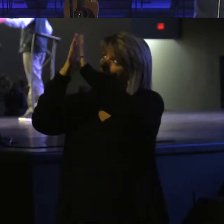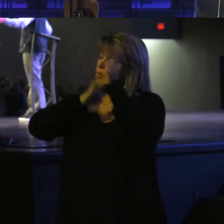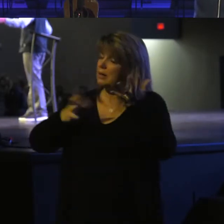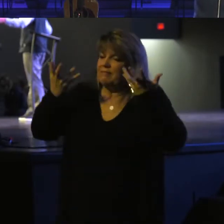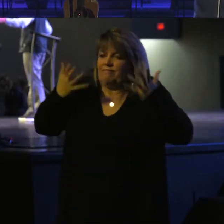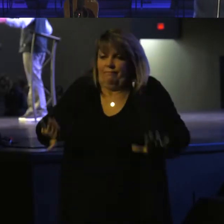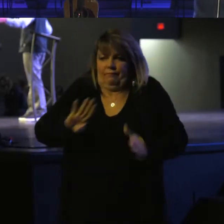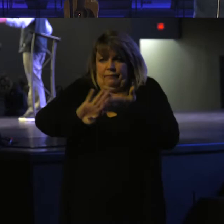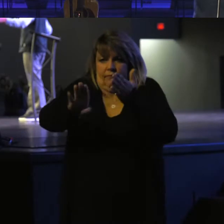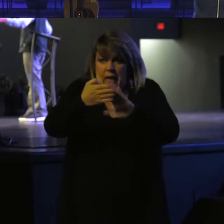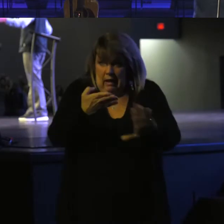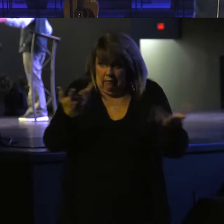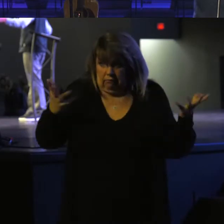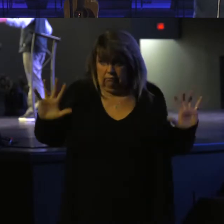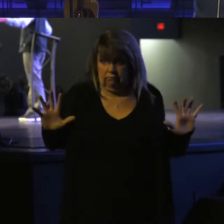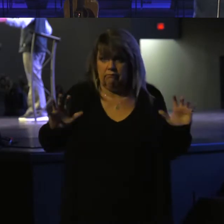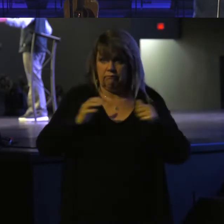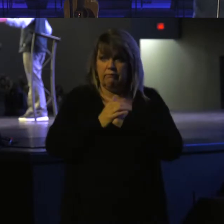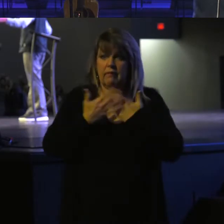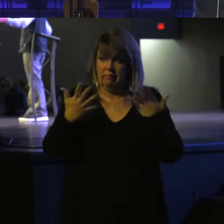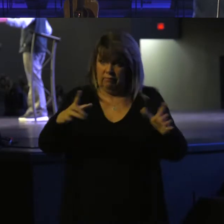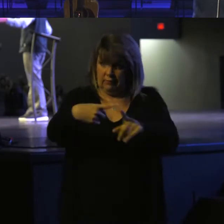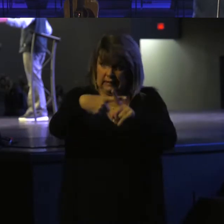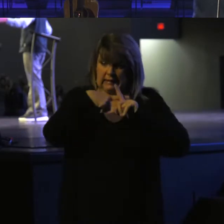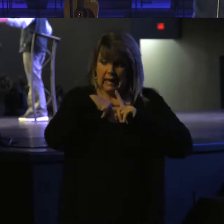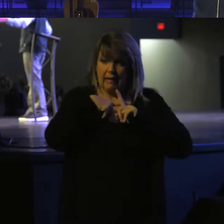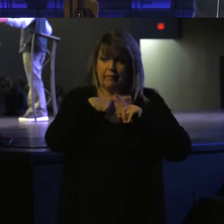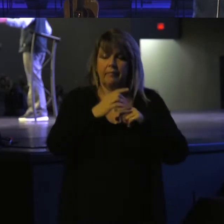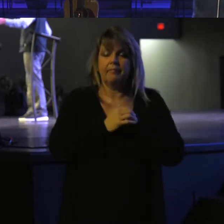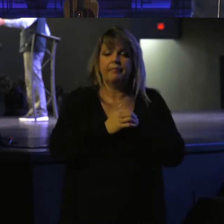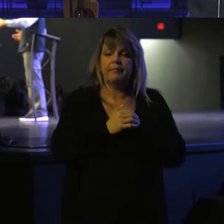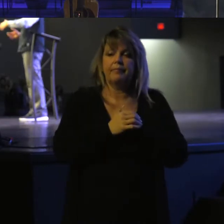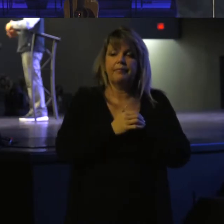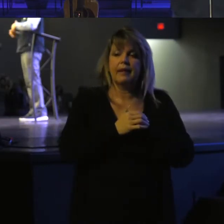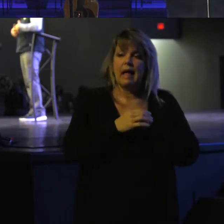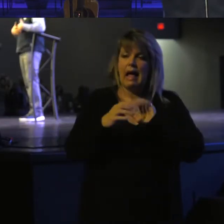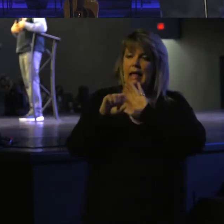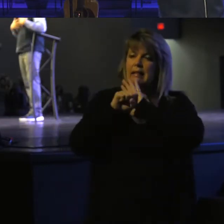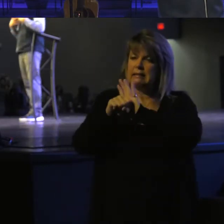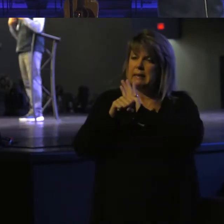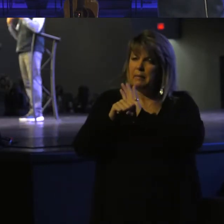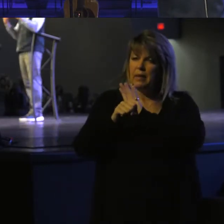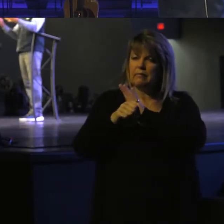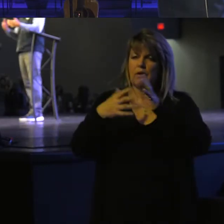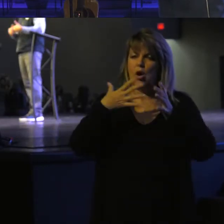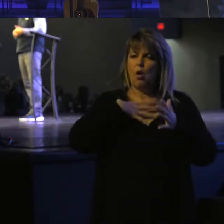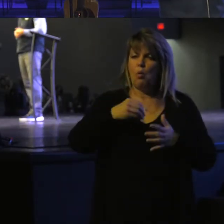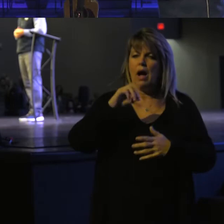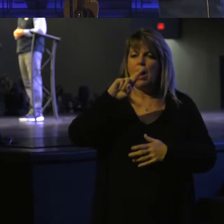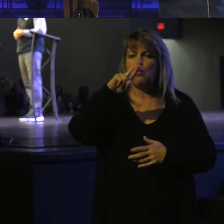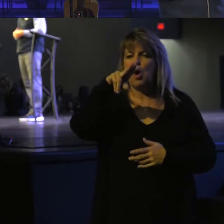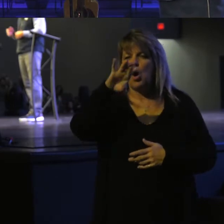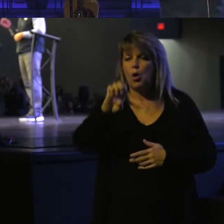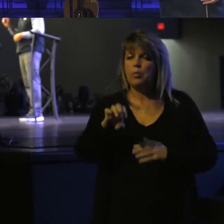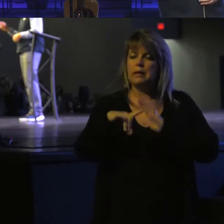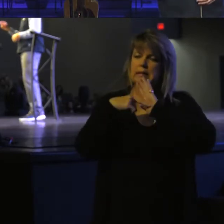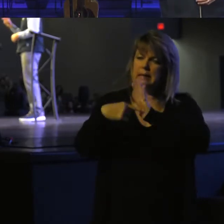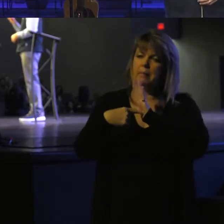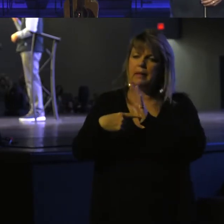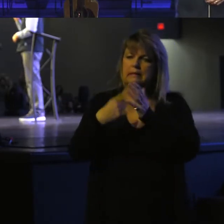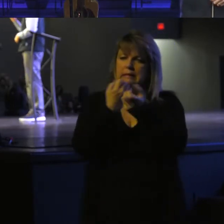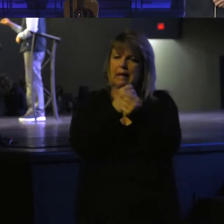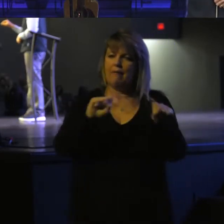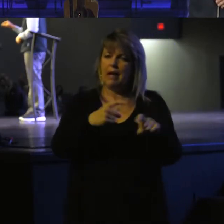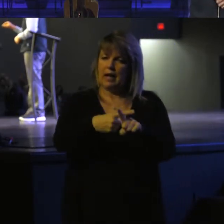forgiven. They've been saved. And the symbolism of the white robes is a symbolism of salvation that